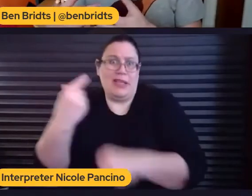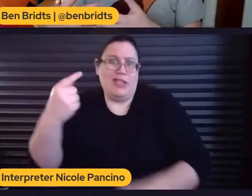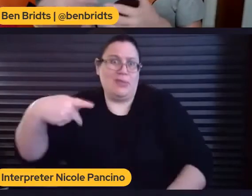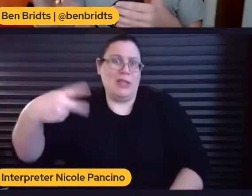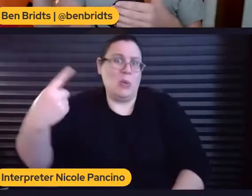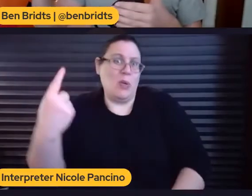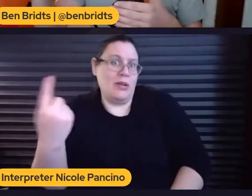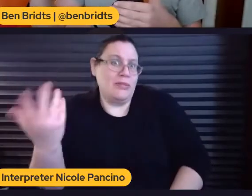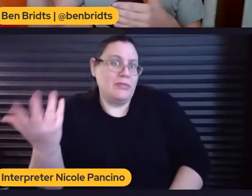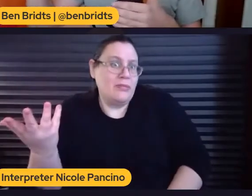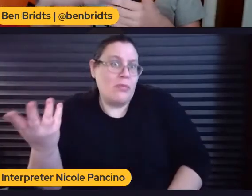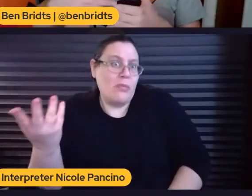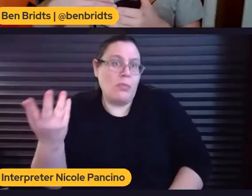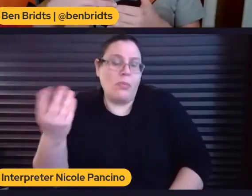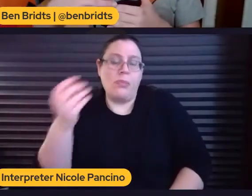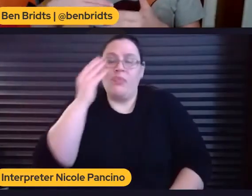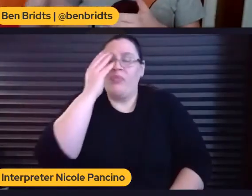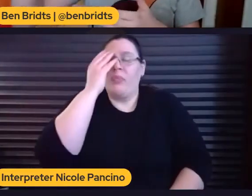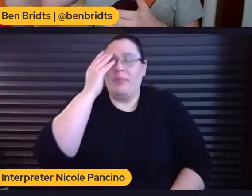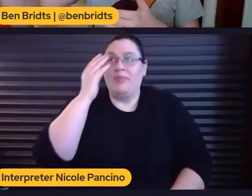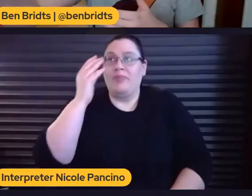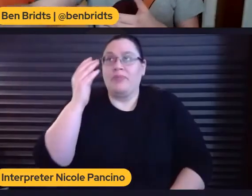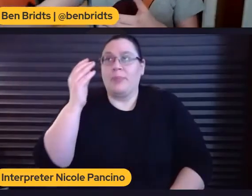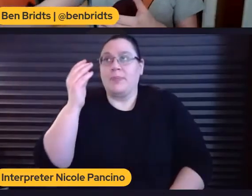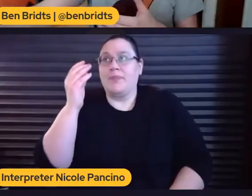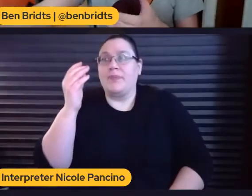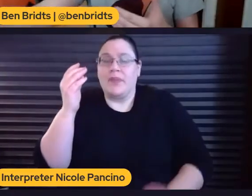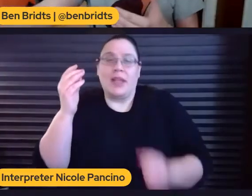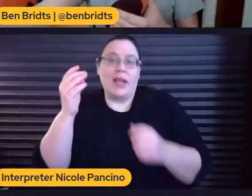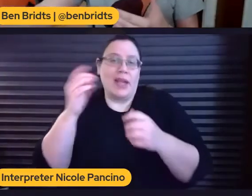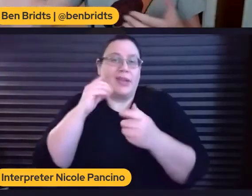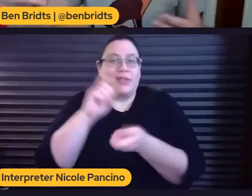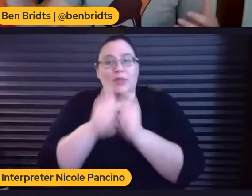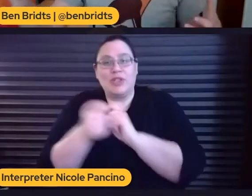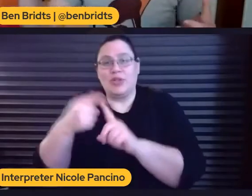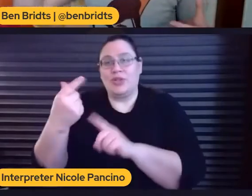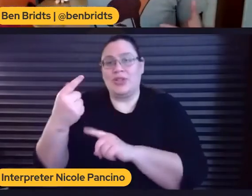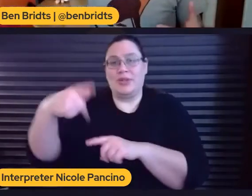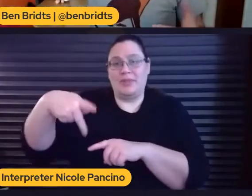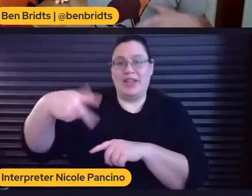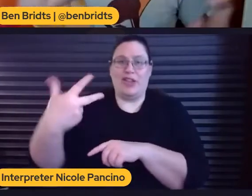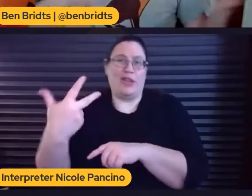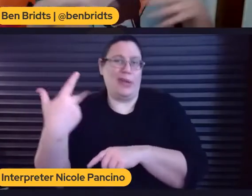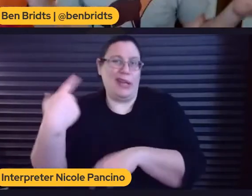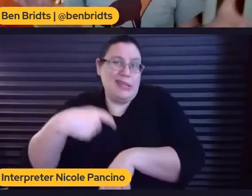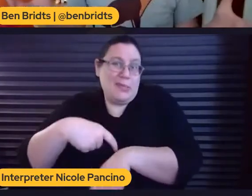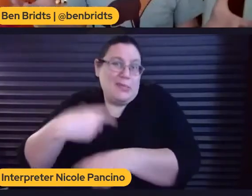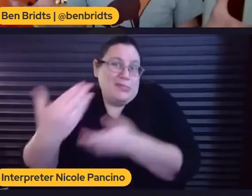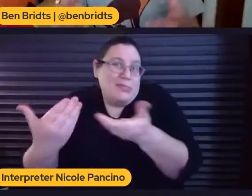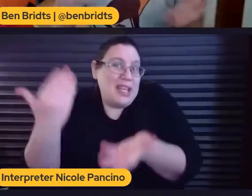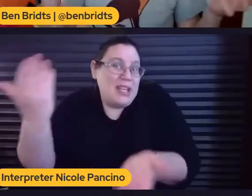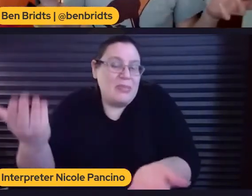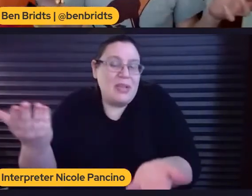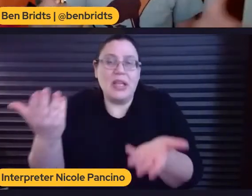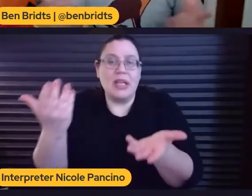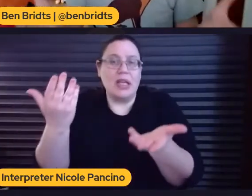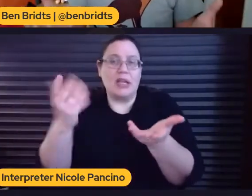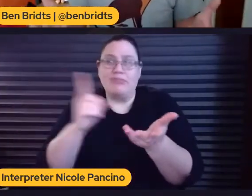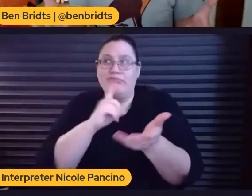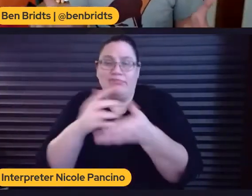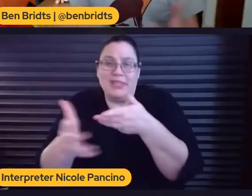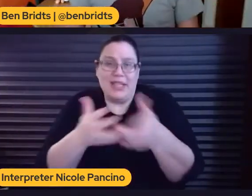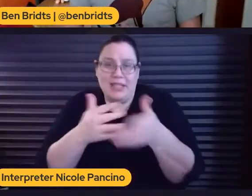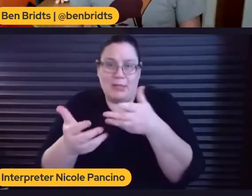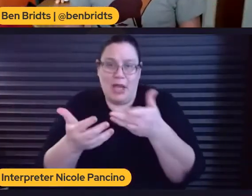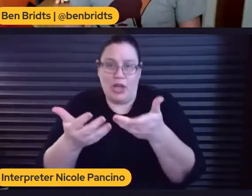And that will switch to GP3 at some point, maybe. That doesn't really matter who's writing